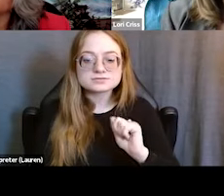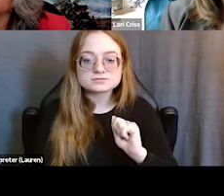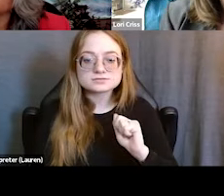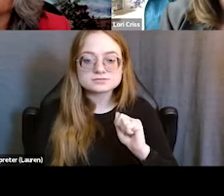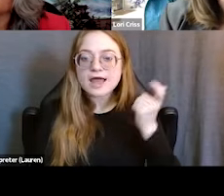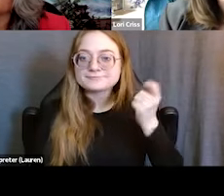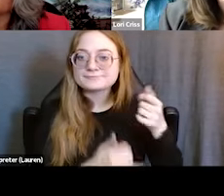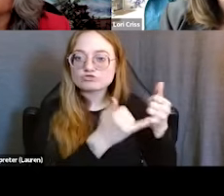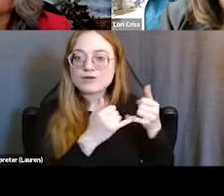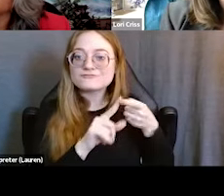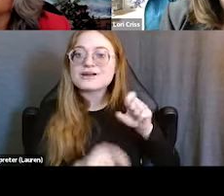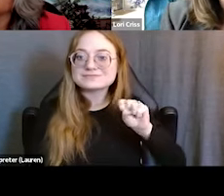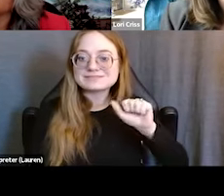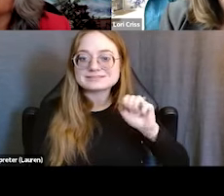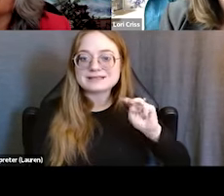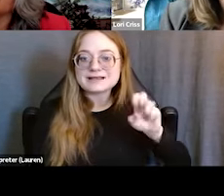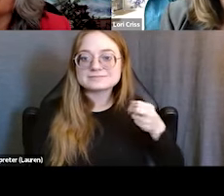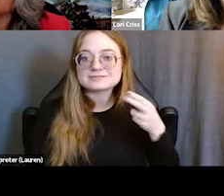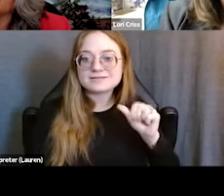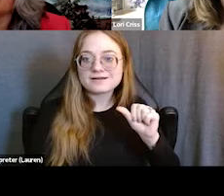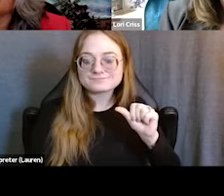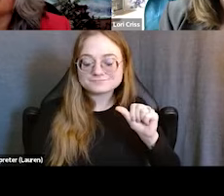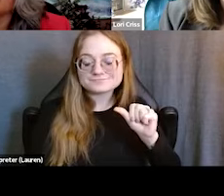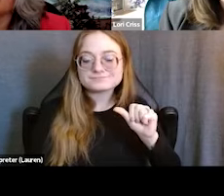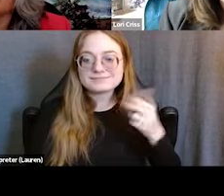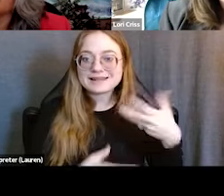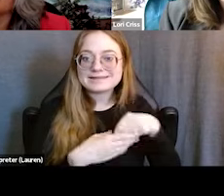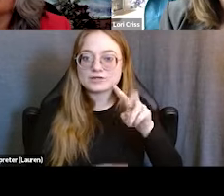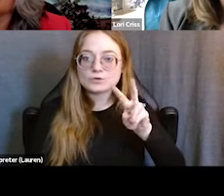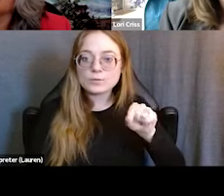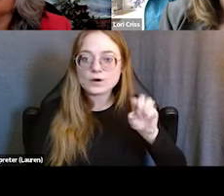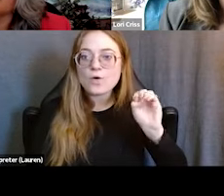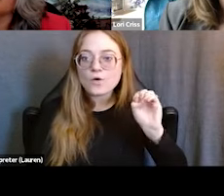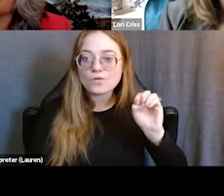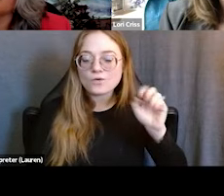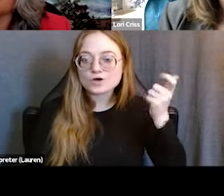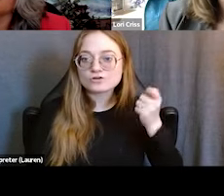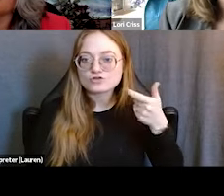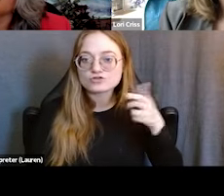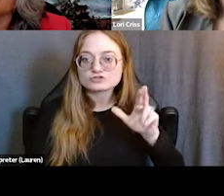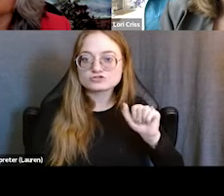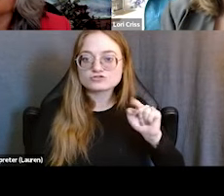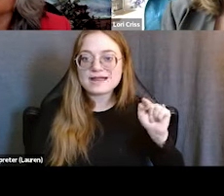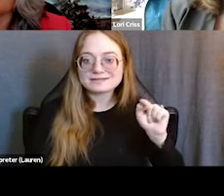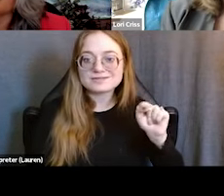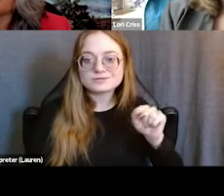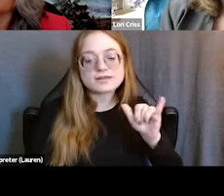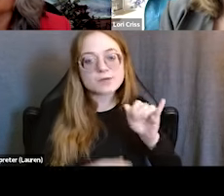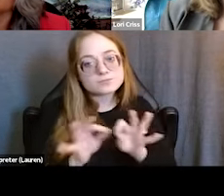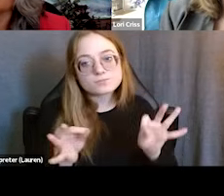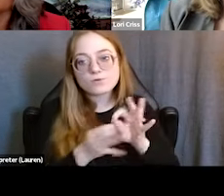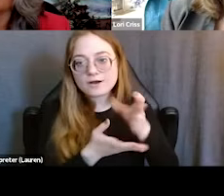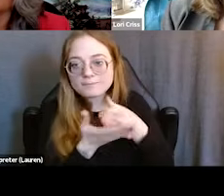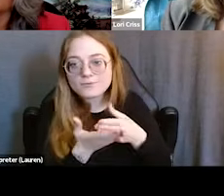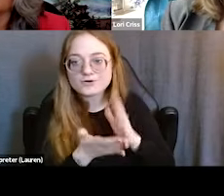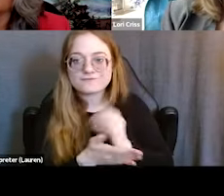grant from SAMHSA, the Engage 2.0 grant. And lifting up MRSS was a critical part of that work. So